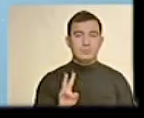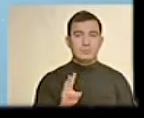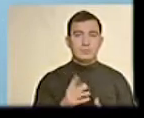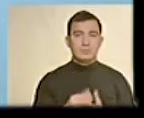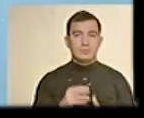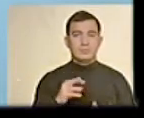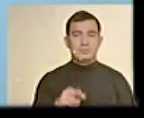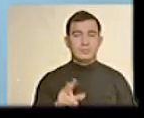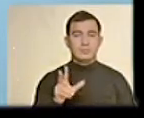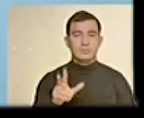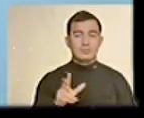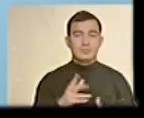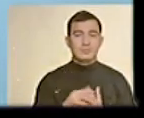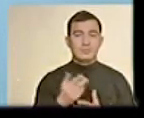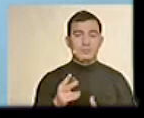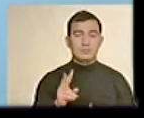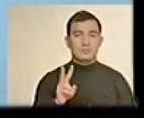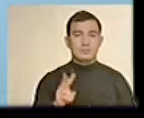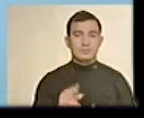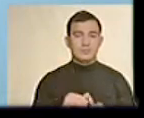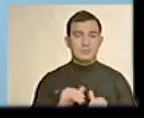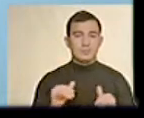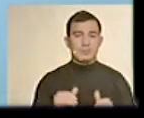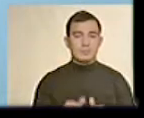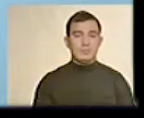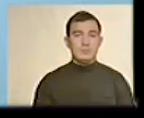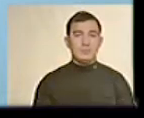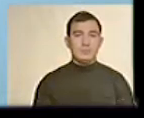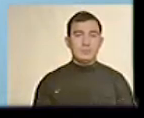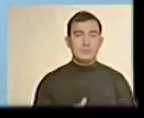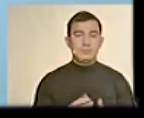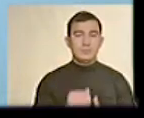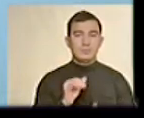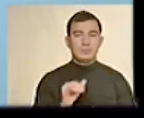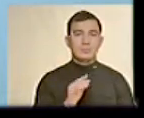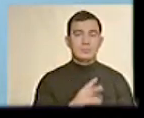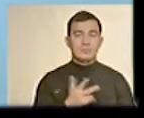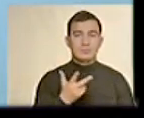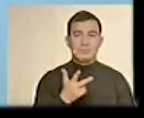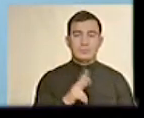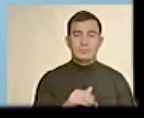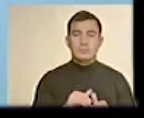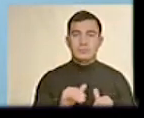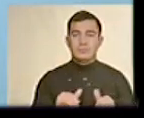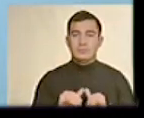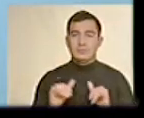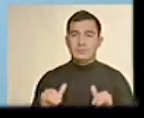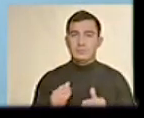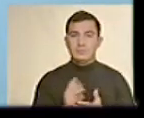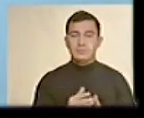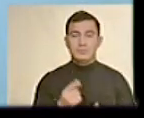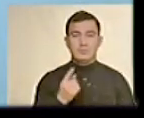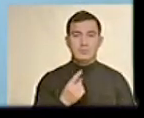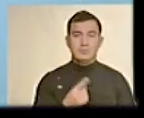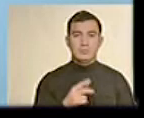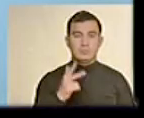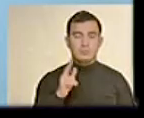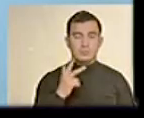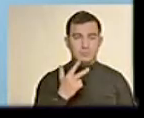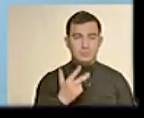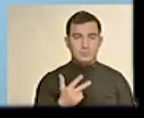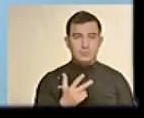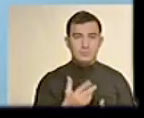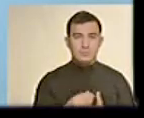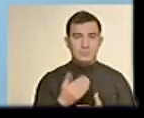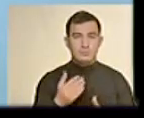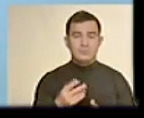kubni kvadratga oshiring deyilmoqda. Demak, bu yerda 3 ta ko'paytuvchini ko'rib turibmiz. Birinchisi 3, ikkinchisi n